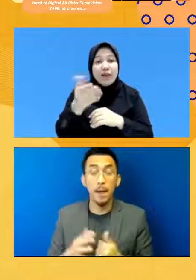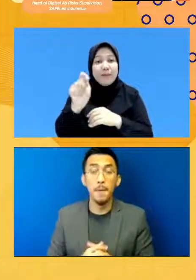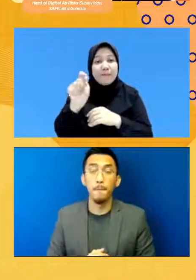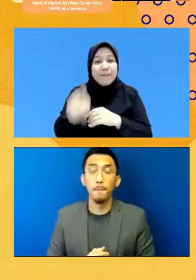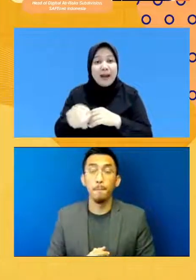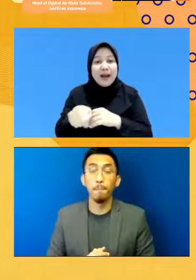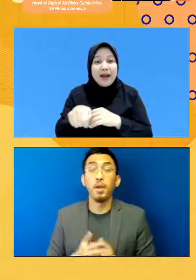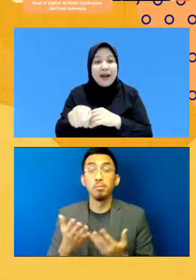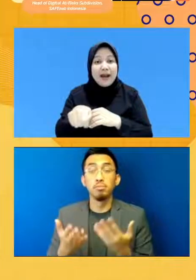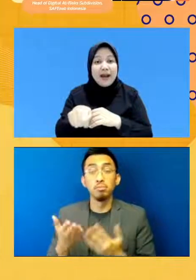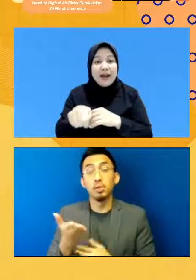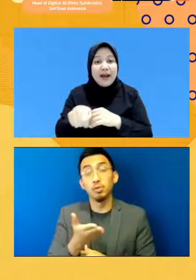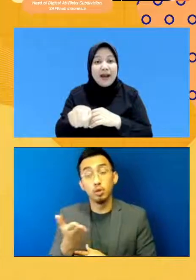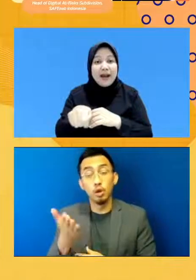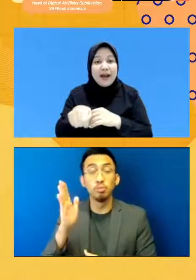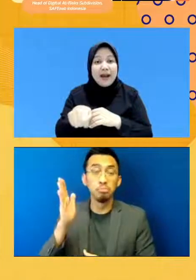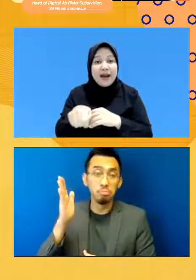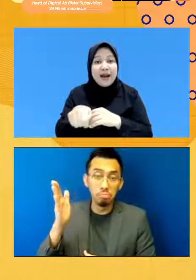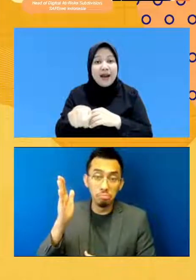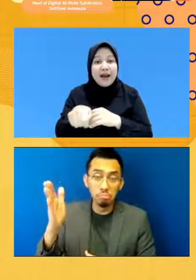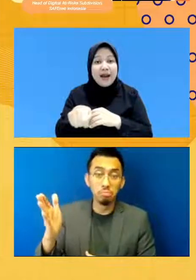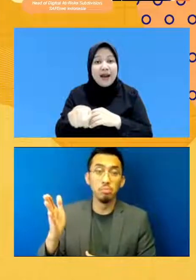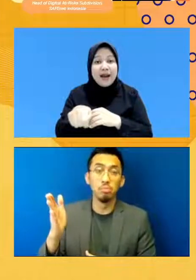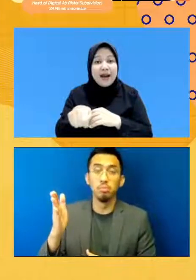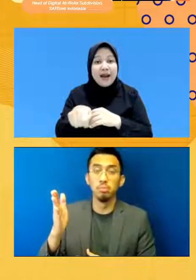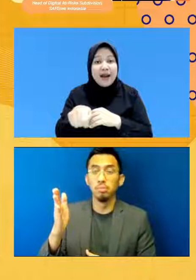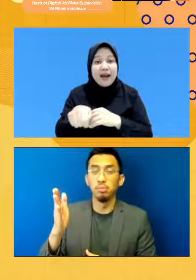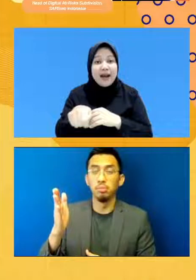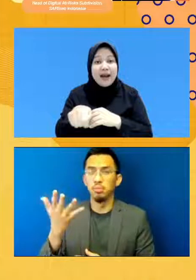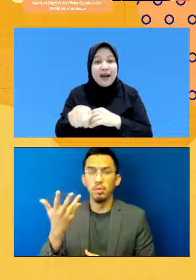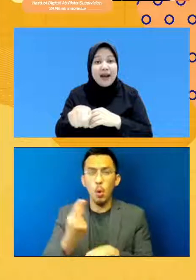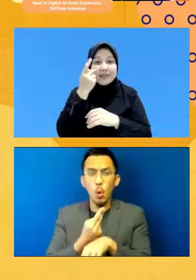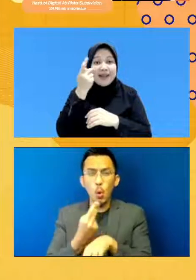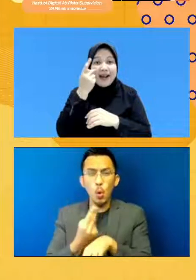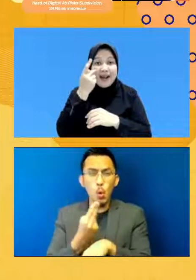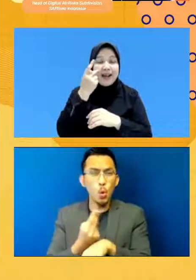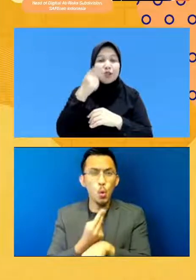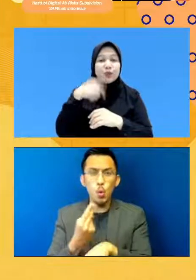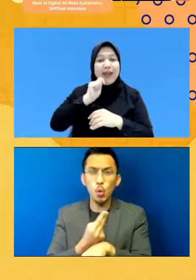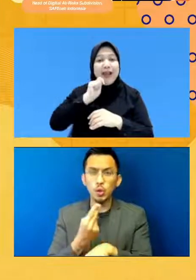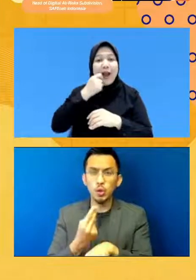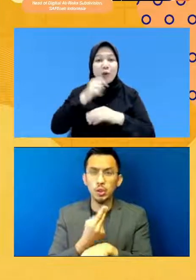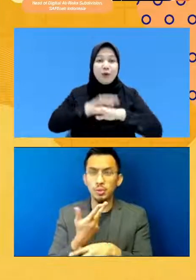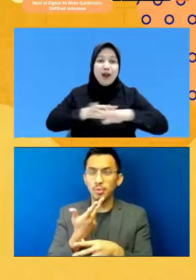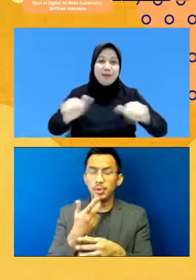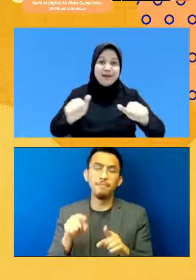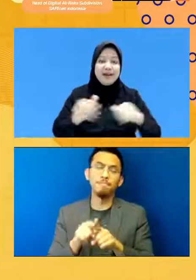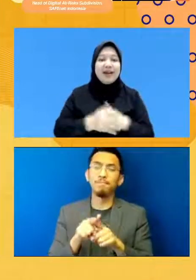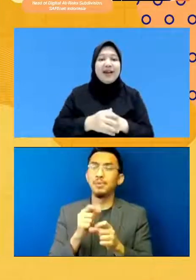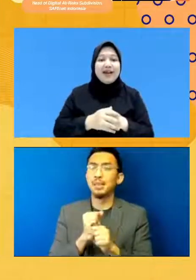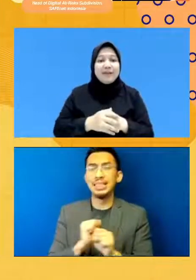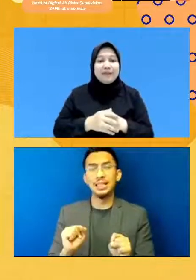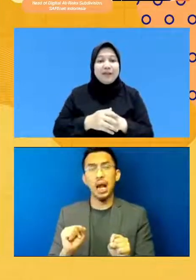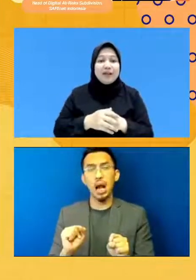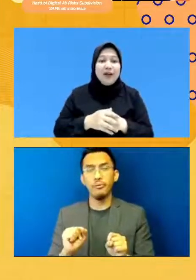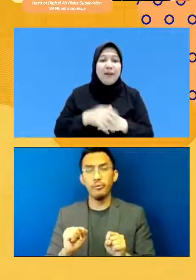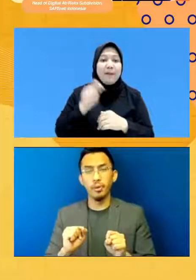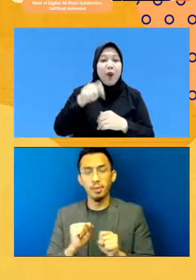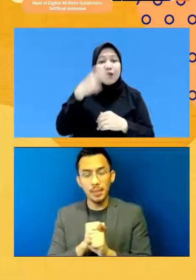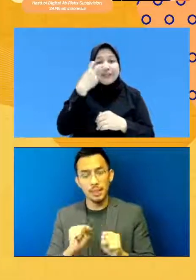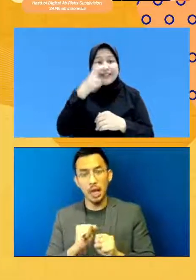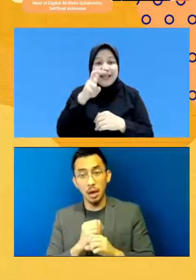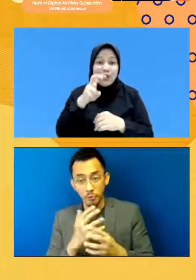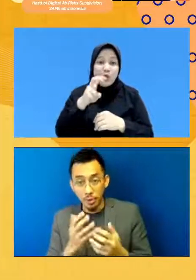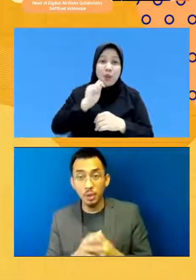secure your account. Like you can check your password strength, you can scan. If you receive some URL that is very suspicious,